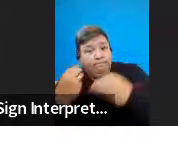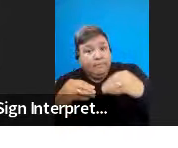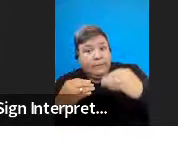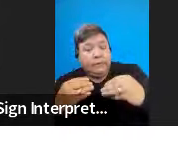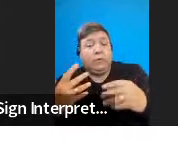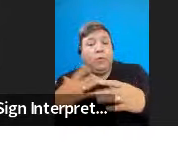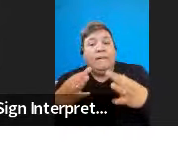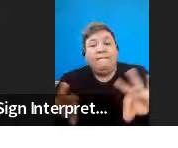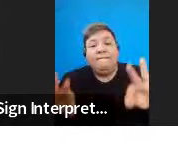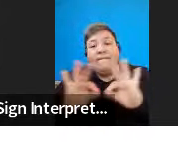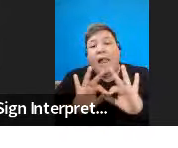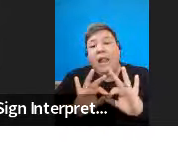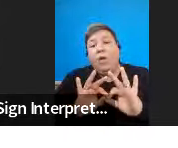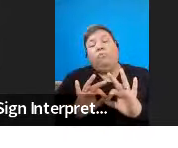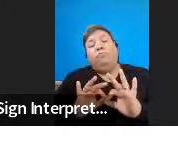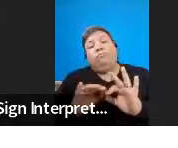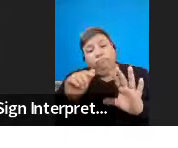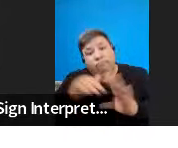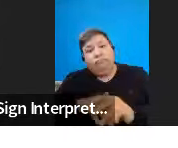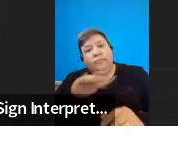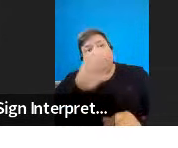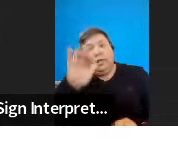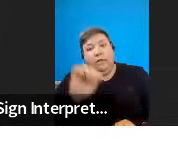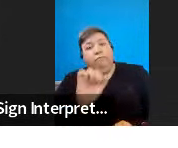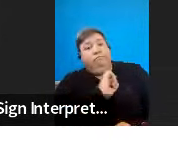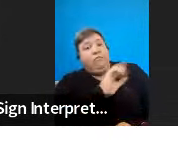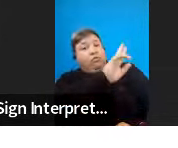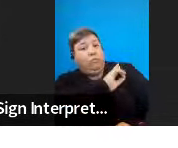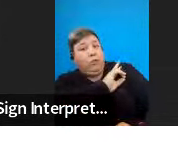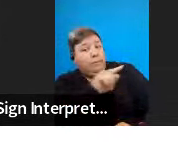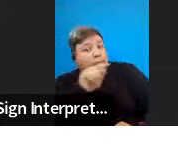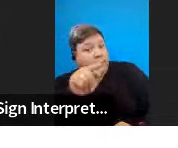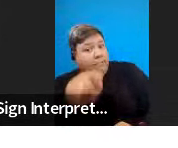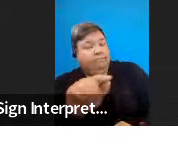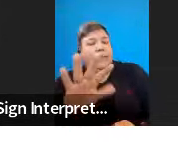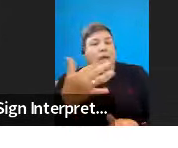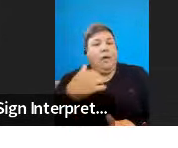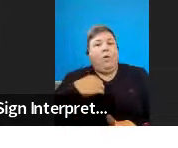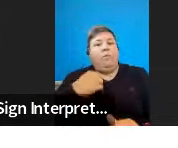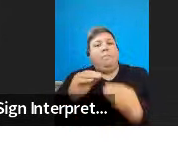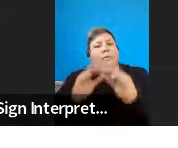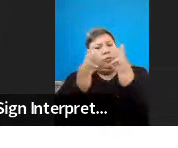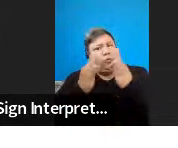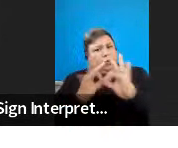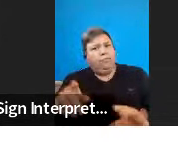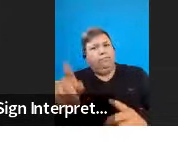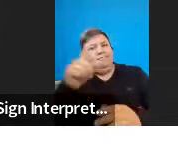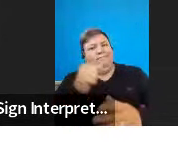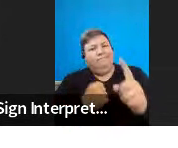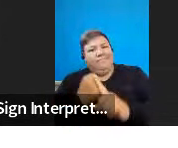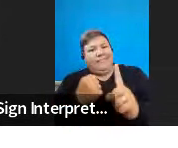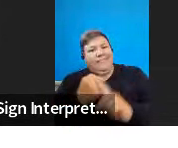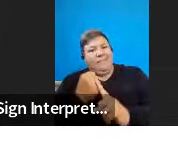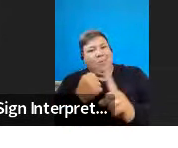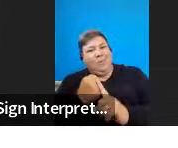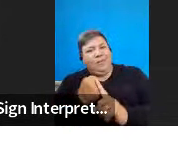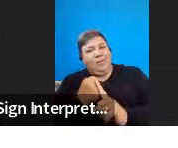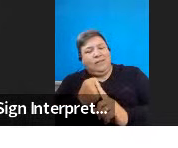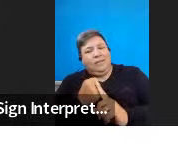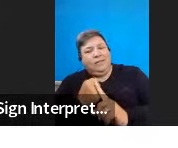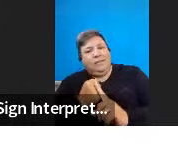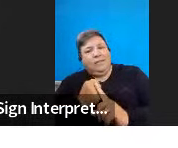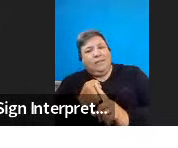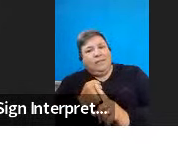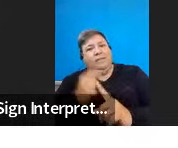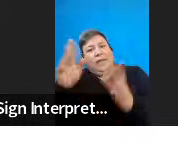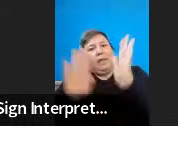the economy of the country, it is our responsibility to ensure that we support them. We also ensure that they progress